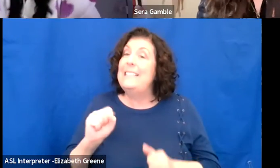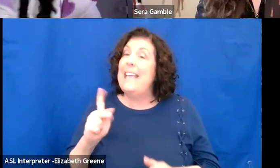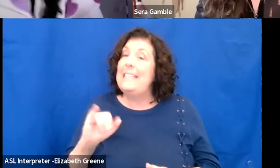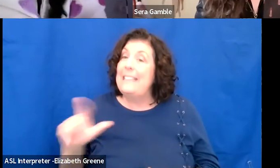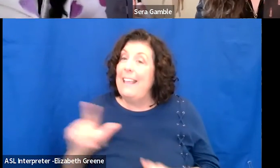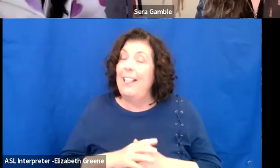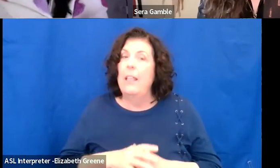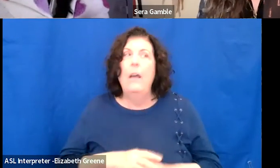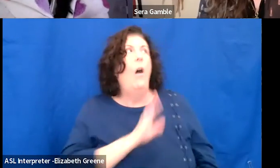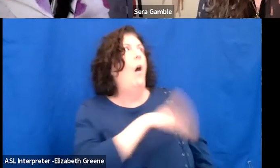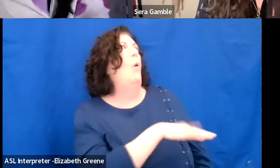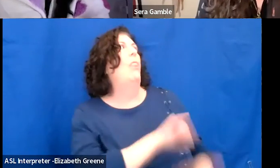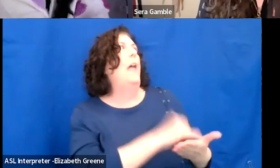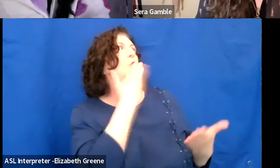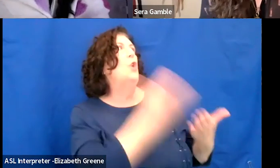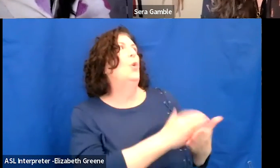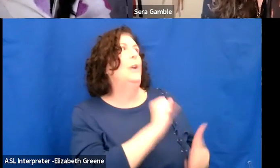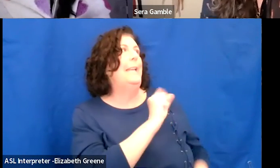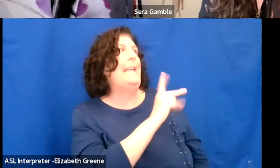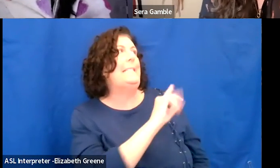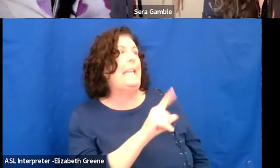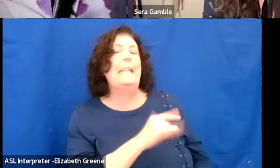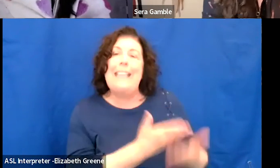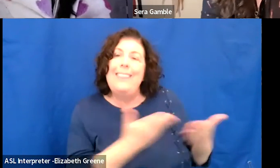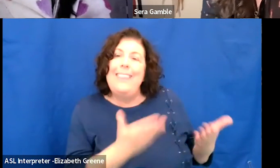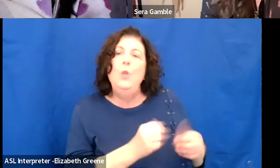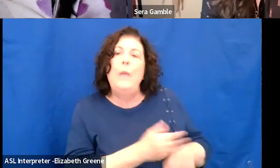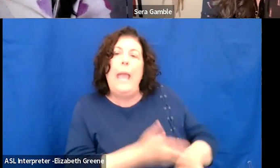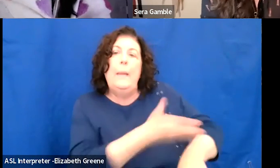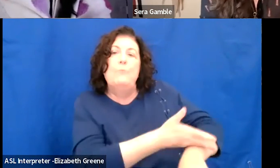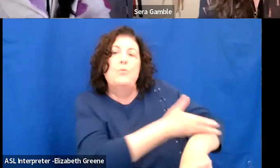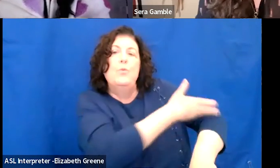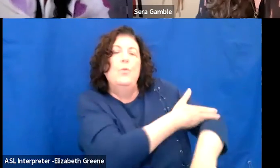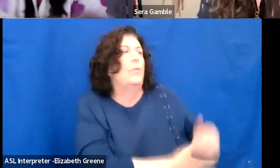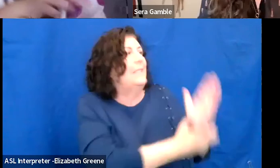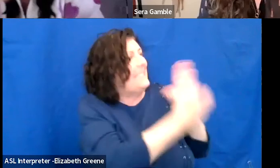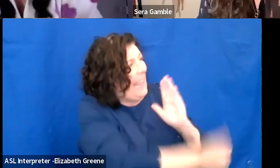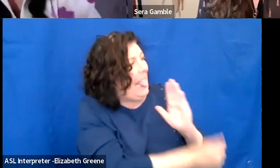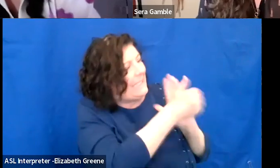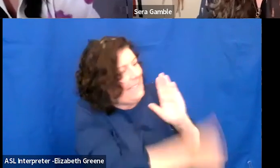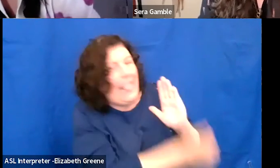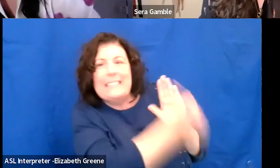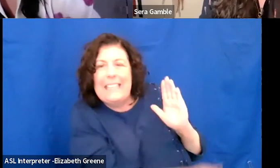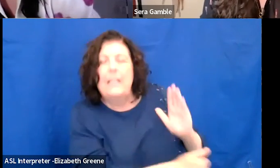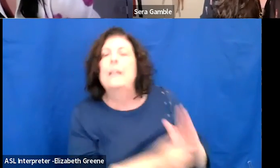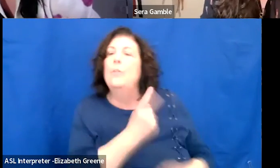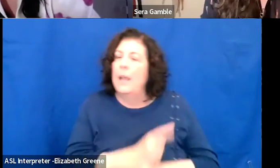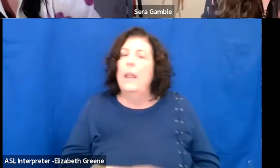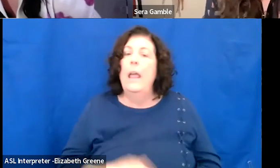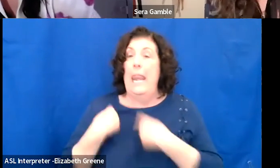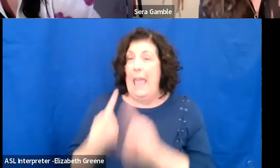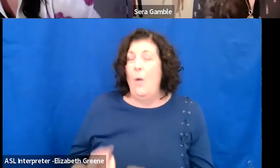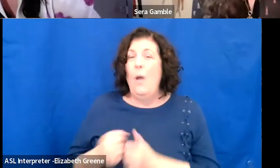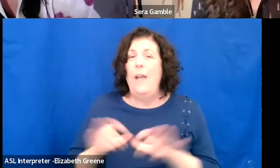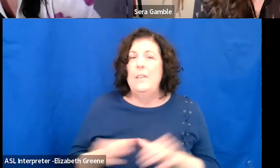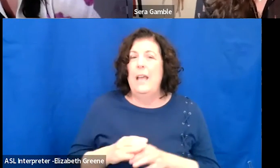It turns out it's a skill. That is so good. That is stuff that you get better at. It 100% is. Now, probably because I've done